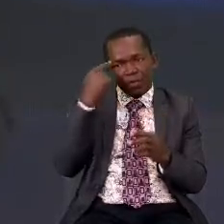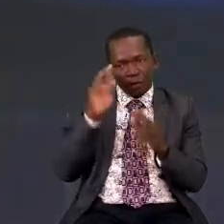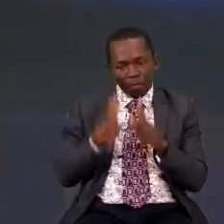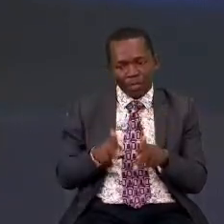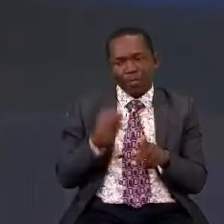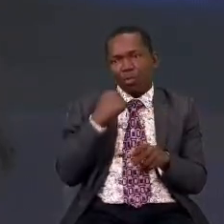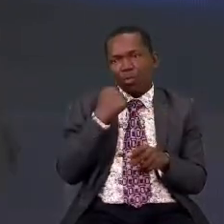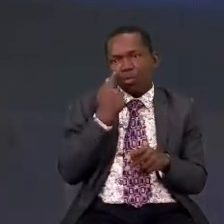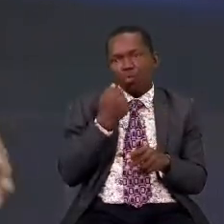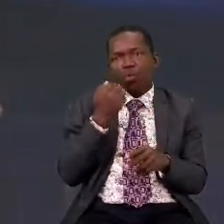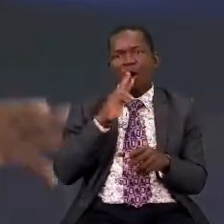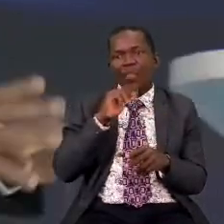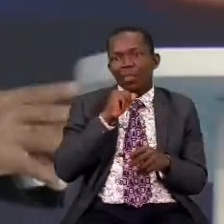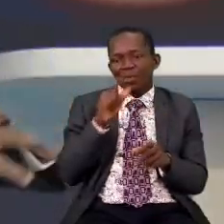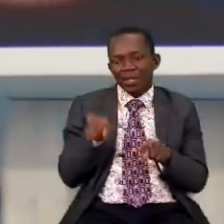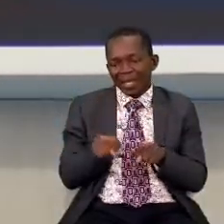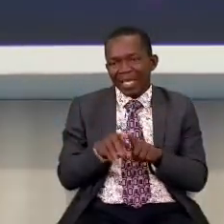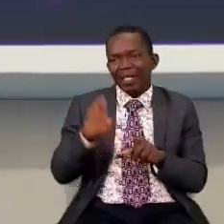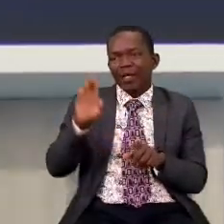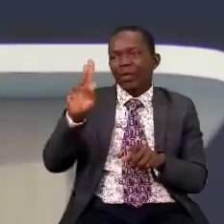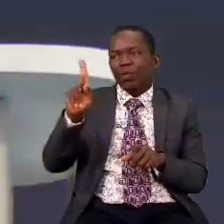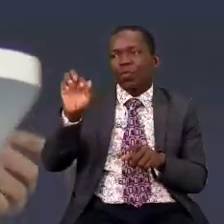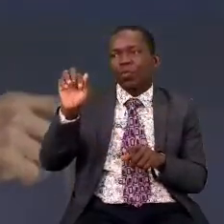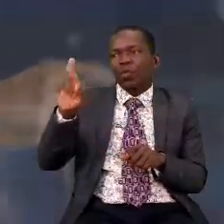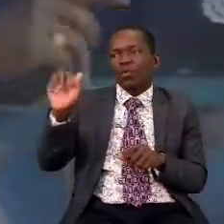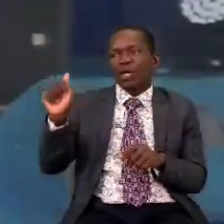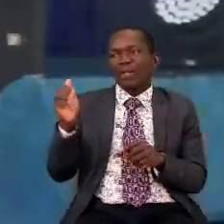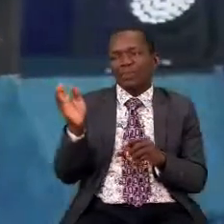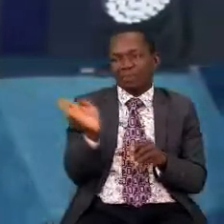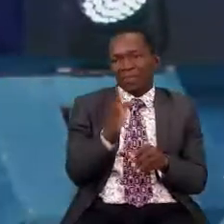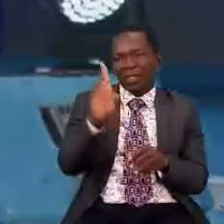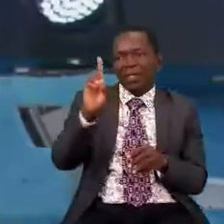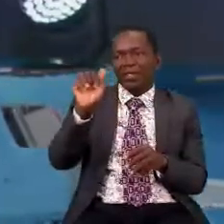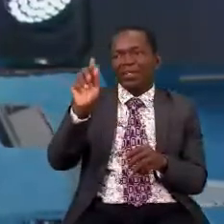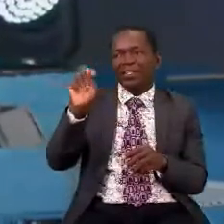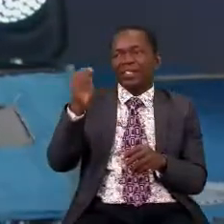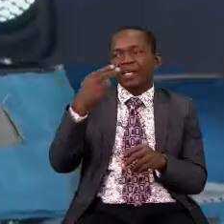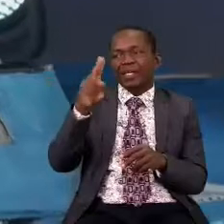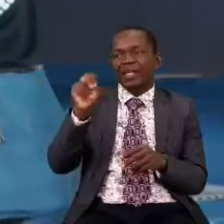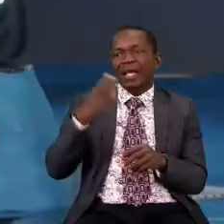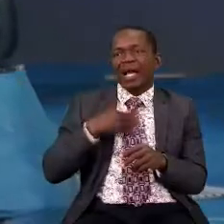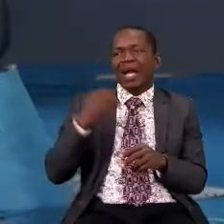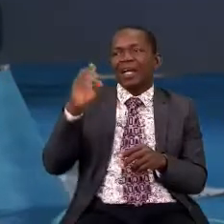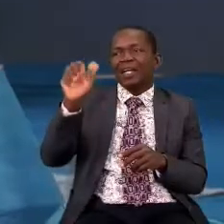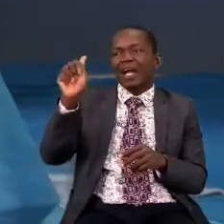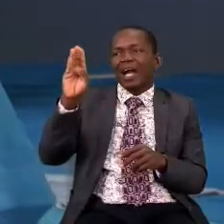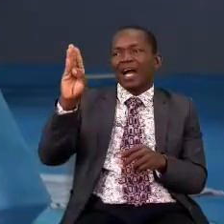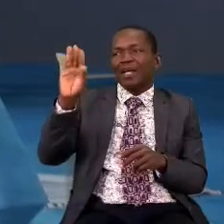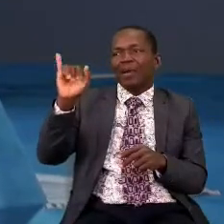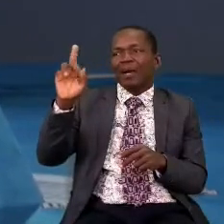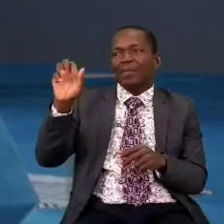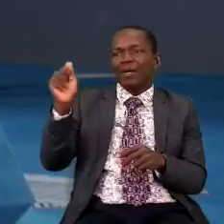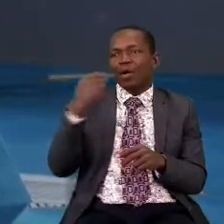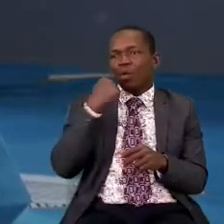the sea's authority, and they're so much in a hurry, they want to be this or that, and the Lord